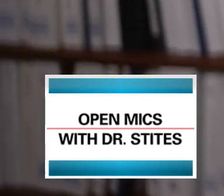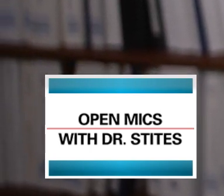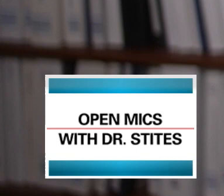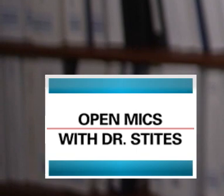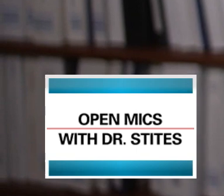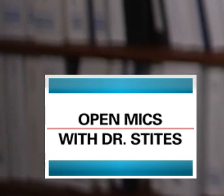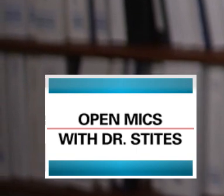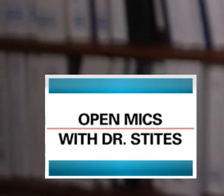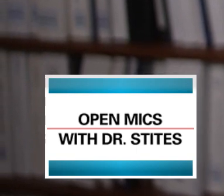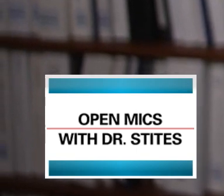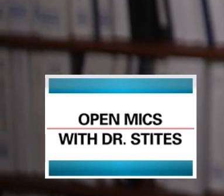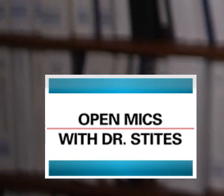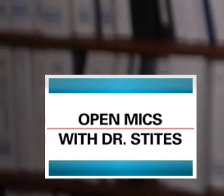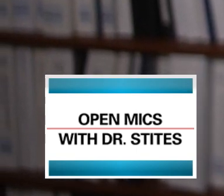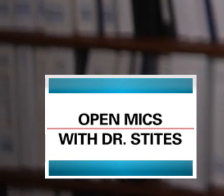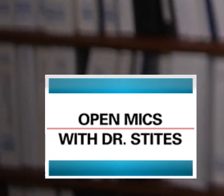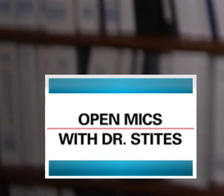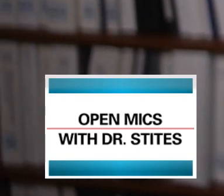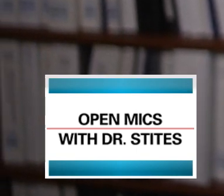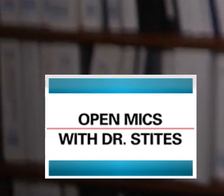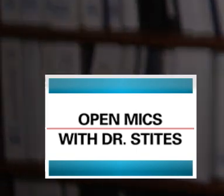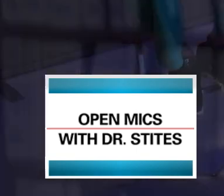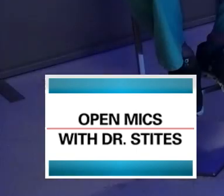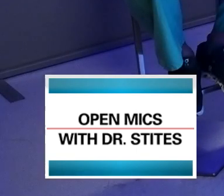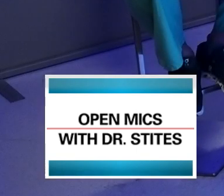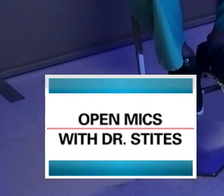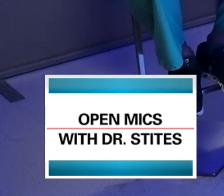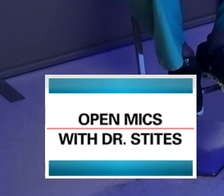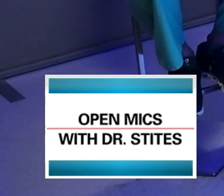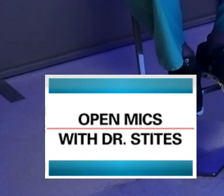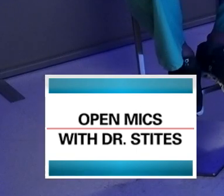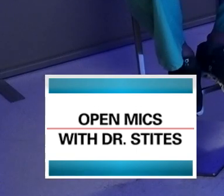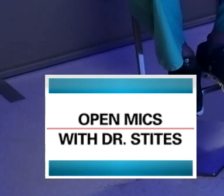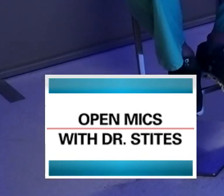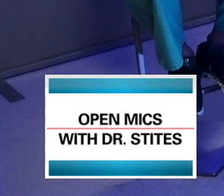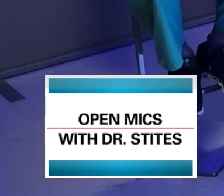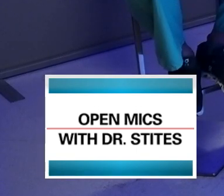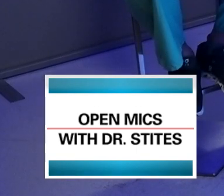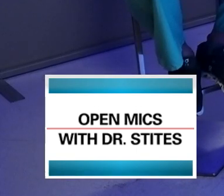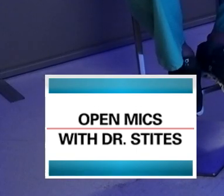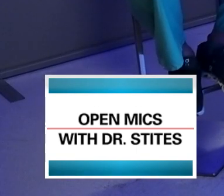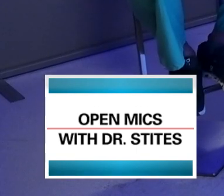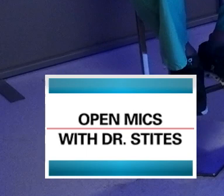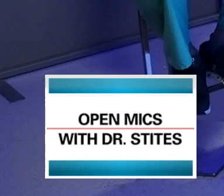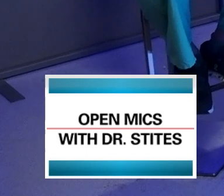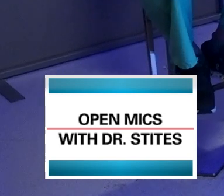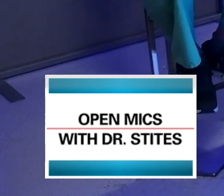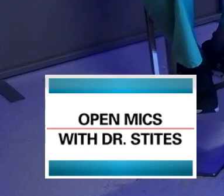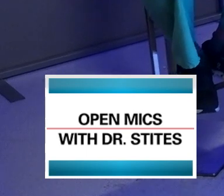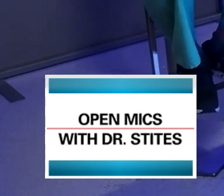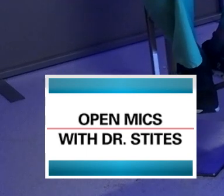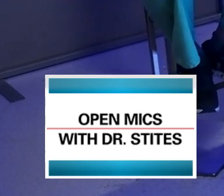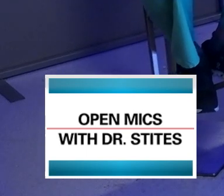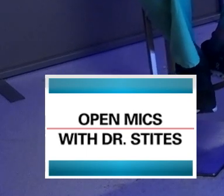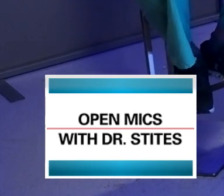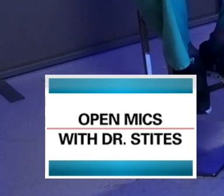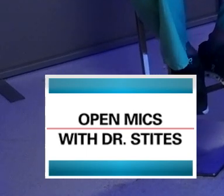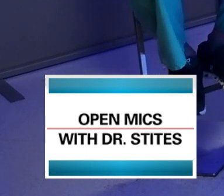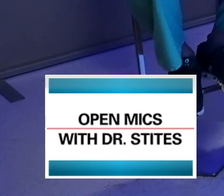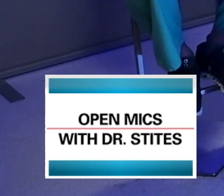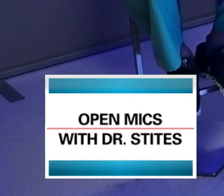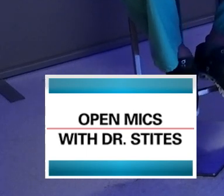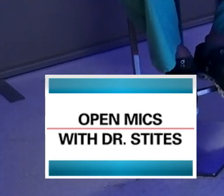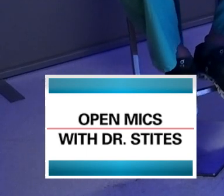improper results. That work has to continue. The work does continue, and as Dan explained, what happened